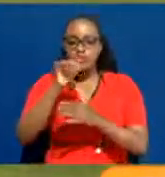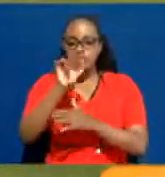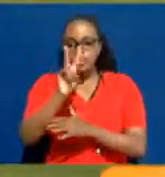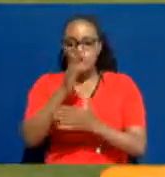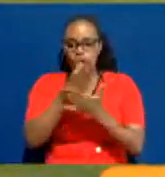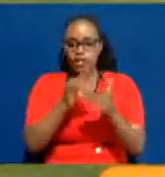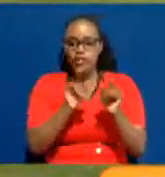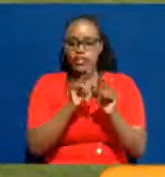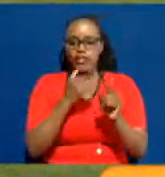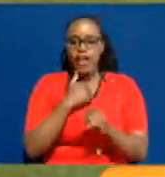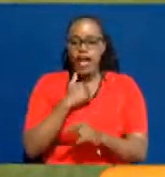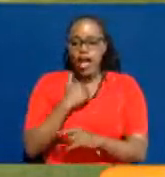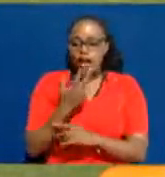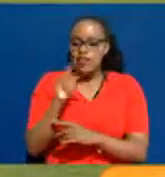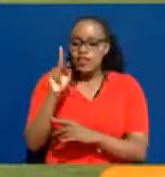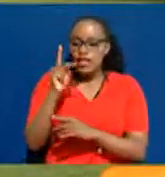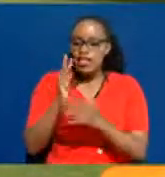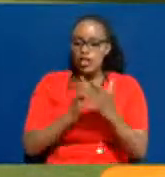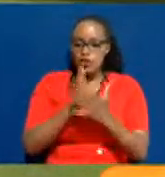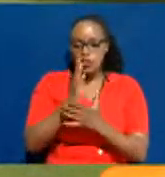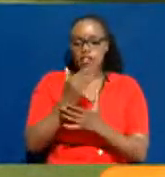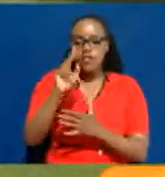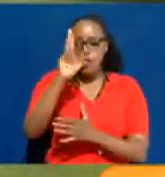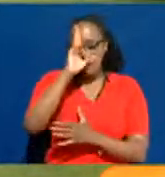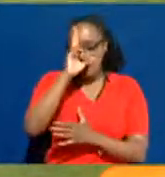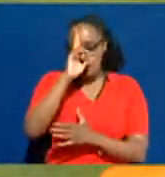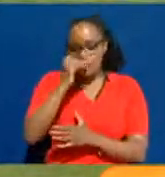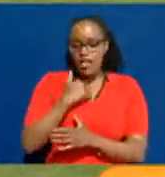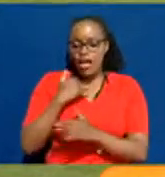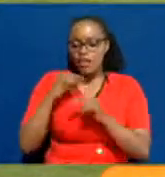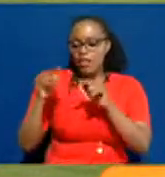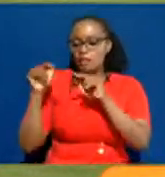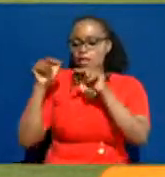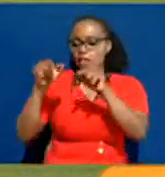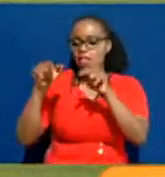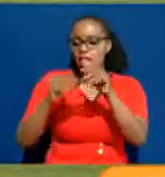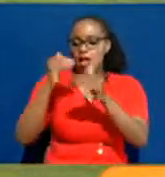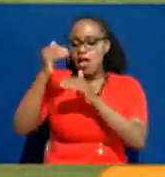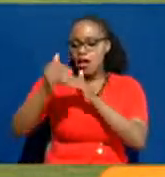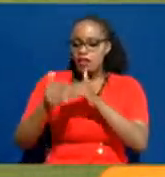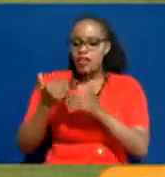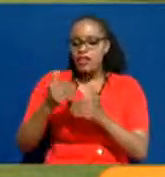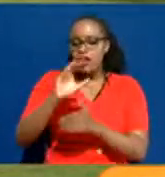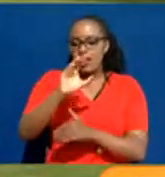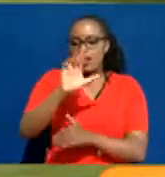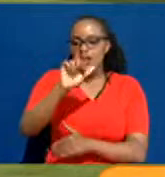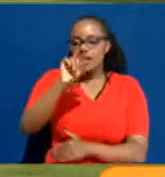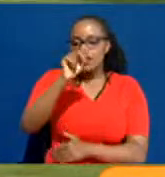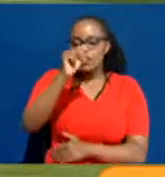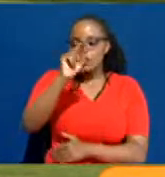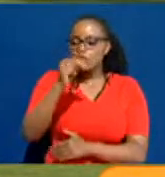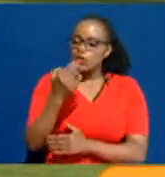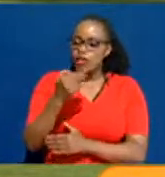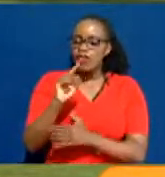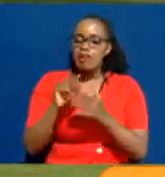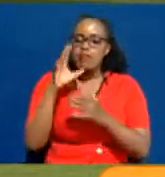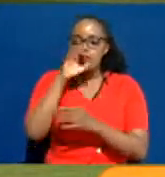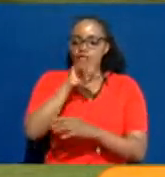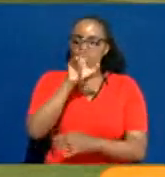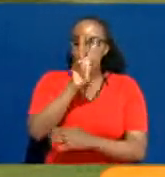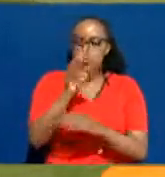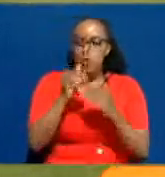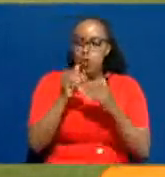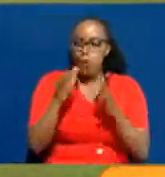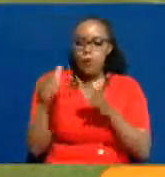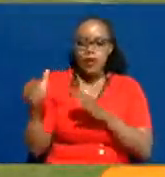connecting Cliff Nakea's cross. A Police will have themselves to blame after substitute Clinton Kinanga missed two open chances